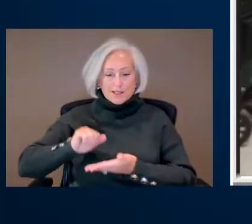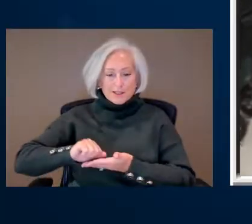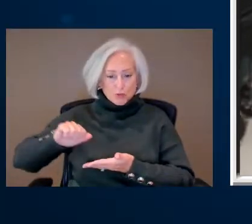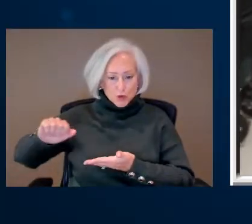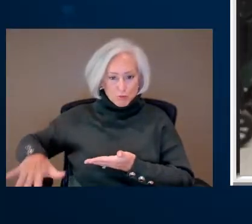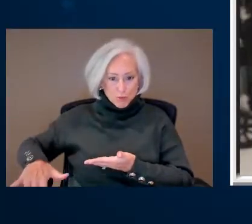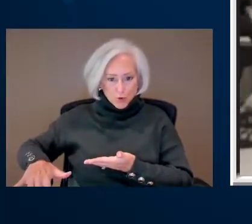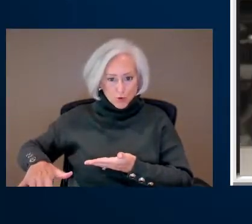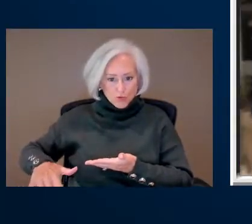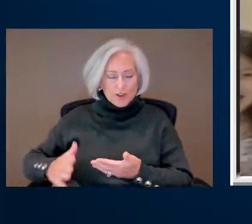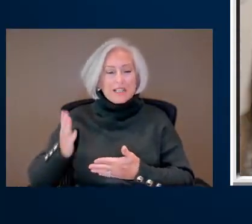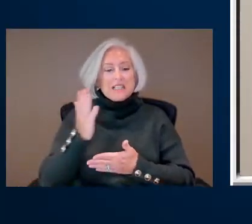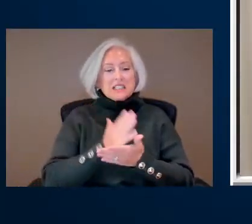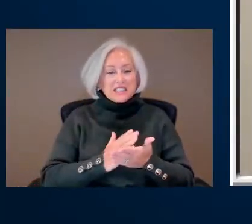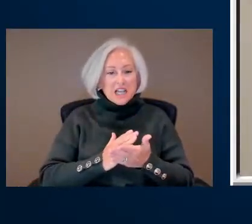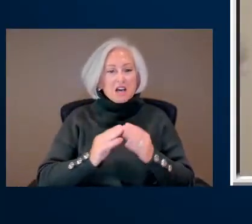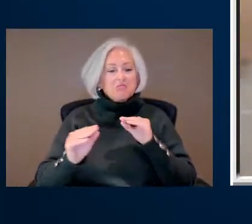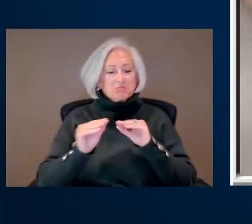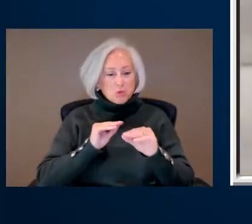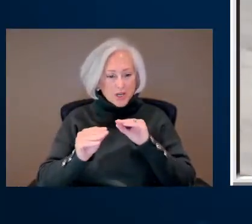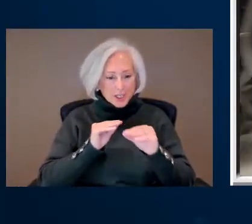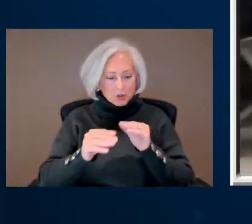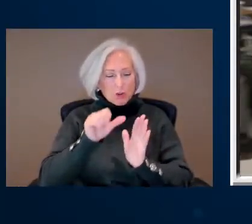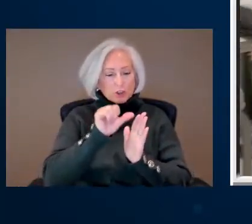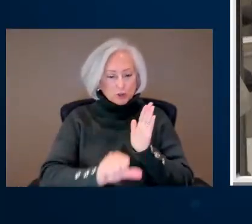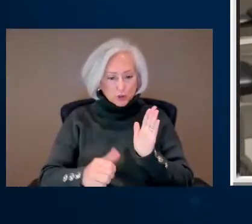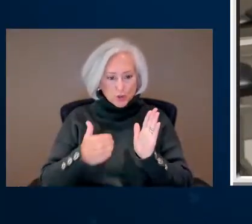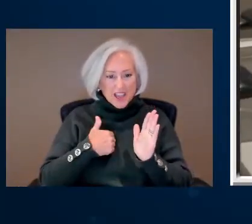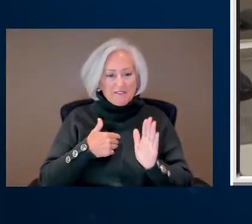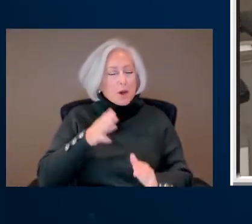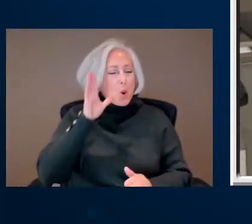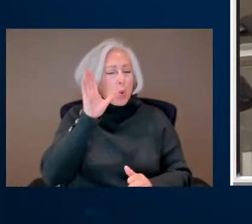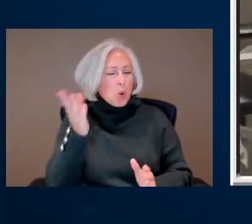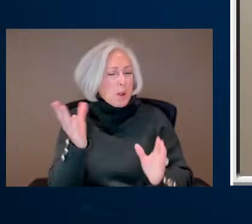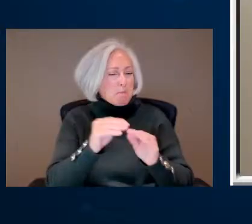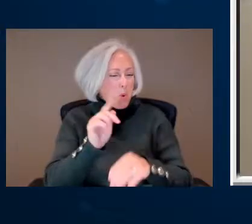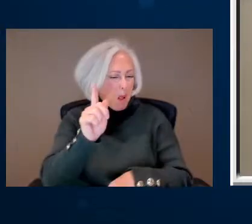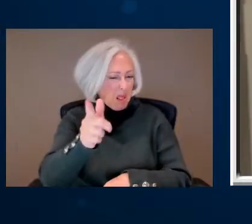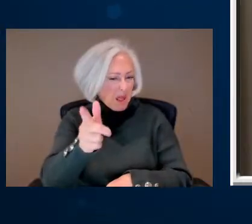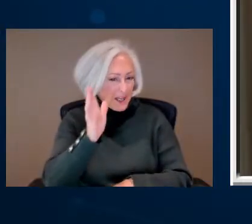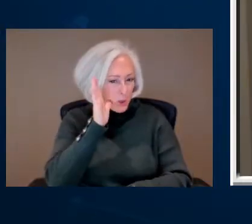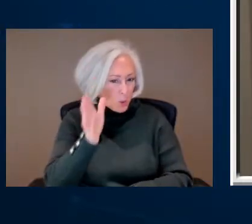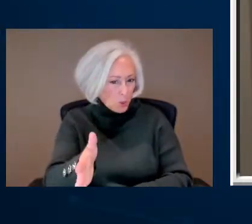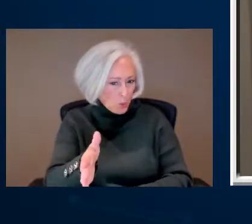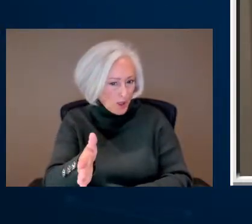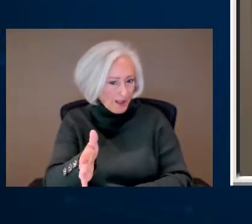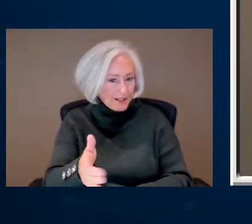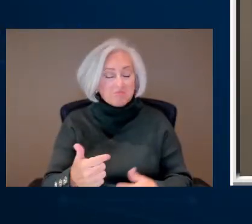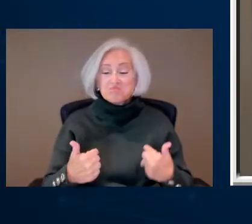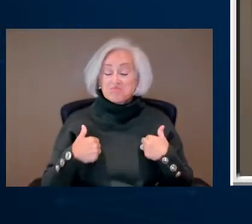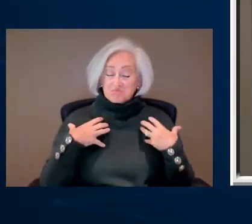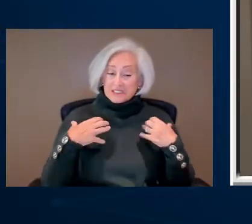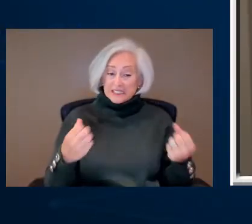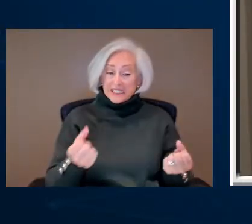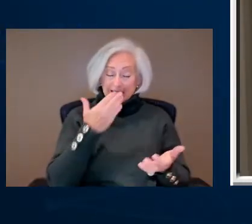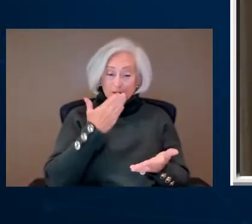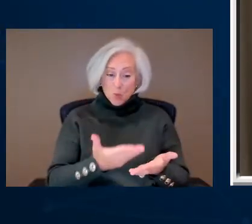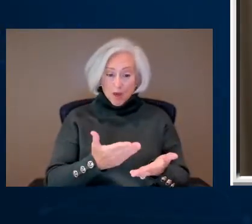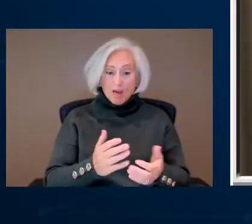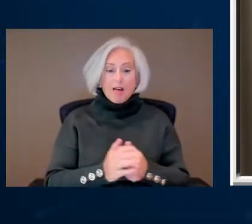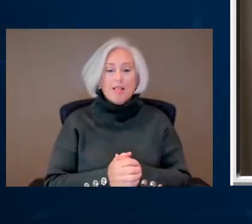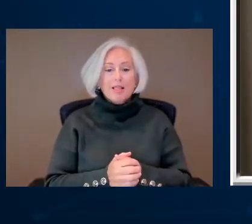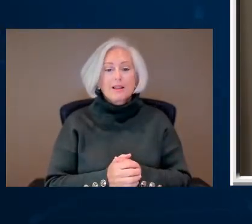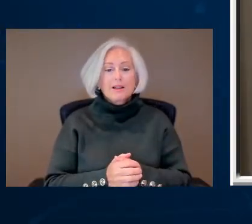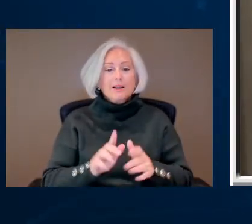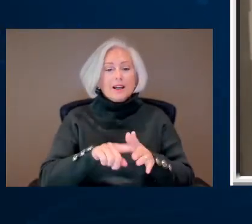reconstruction. I'll have more reconstruction later. I'm healing really well from that, and I've started Zoladex, which